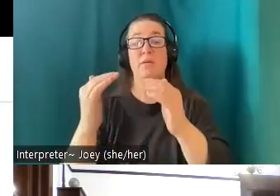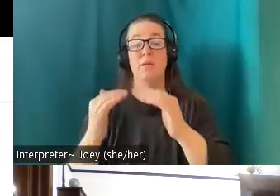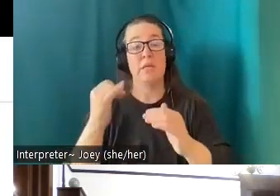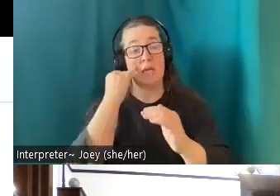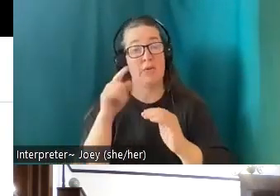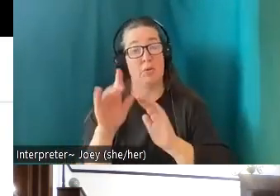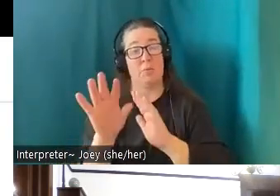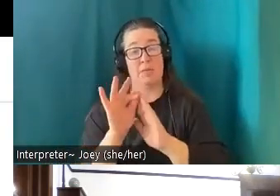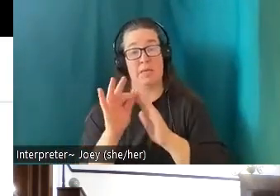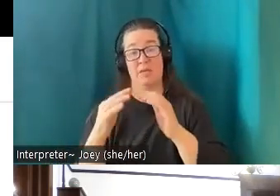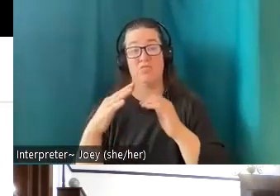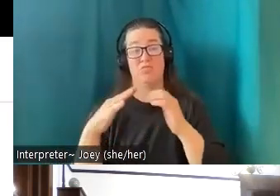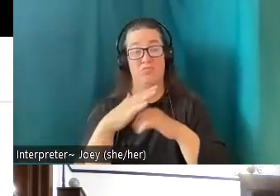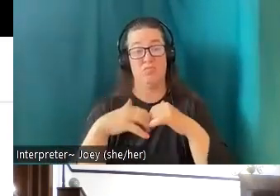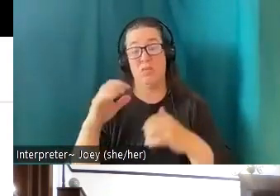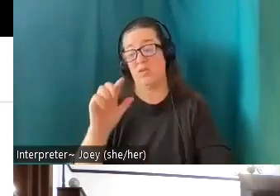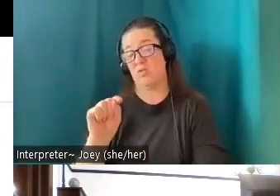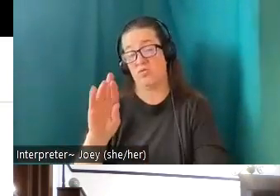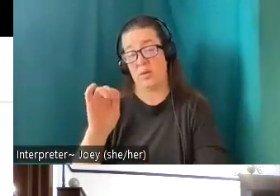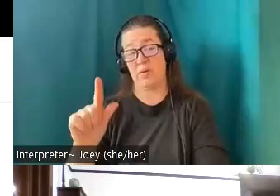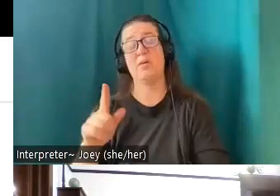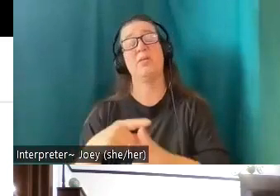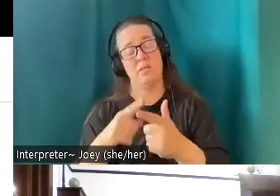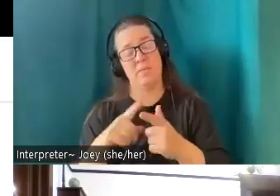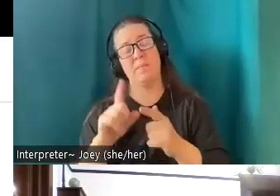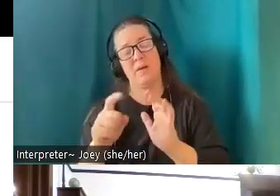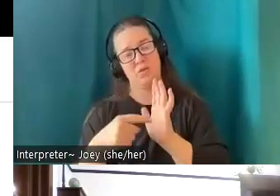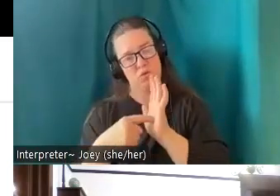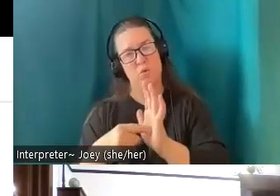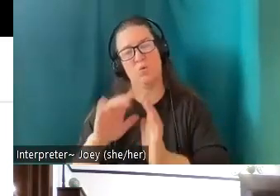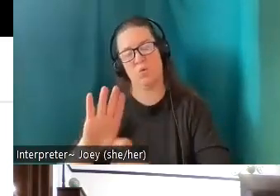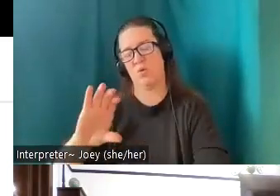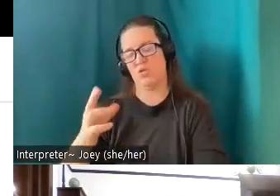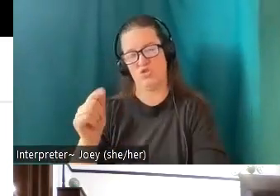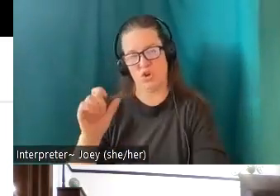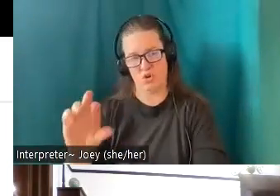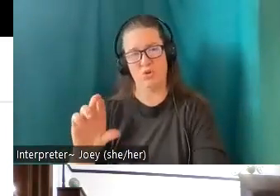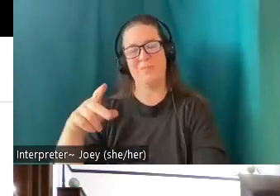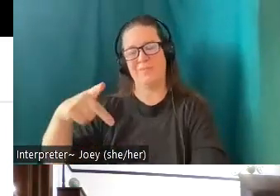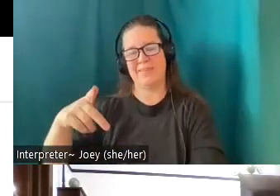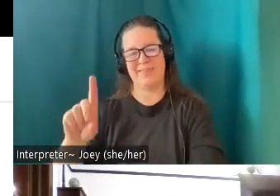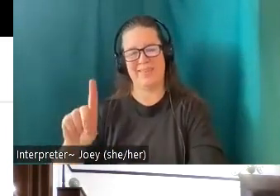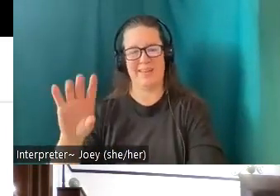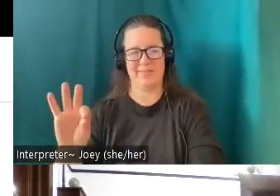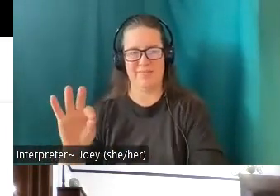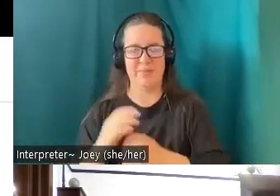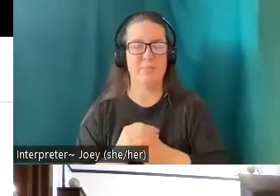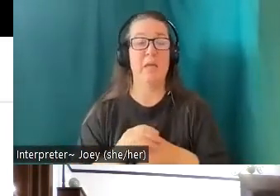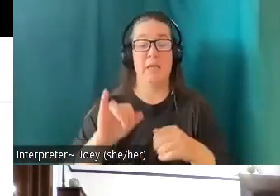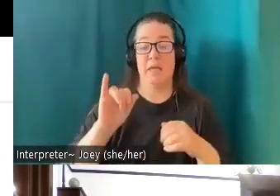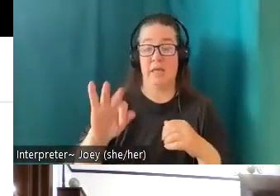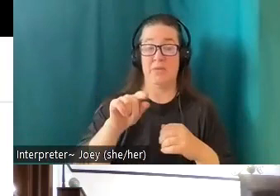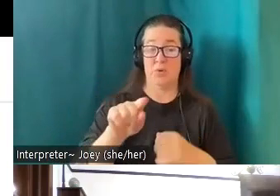in PDF format. But let's say I'm a 501c3, so I'll switch it back to that. We do have a field here